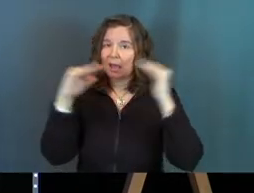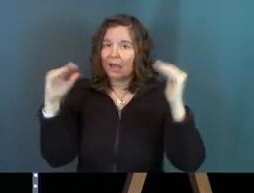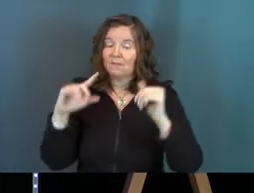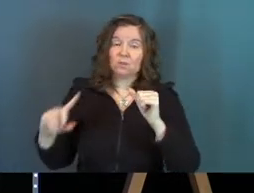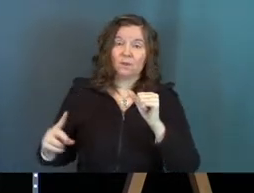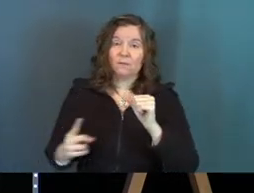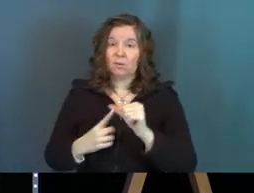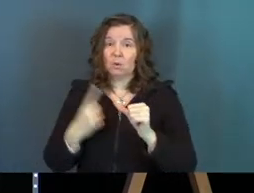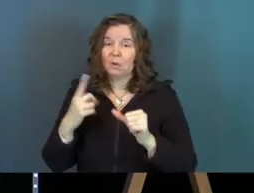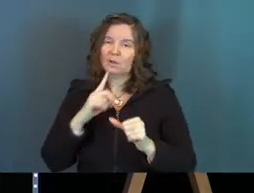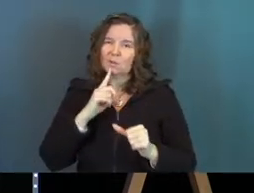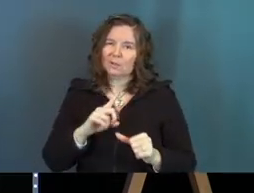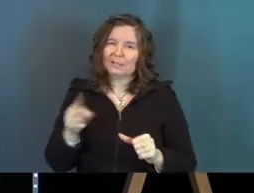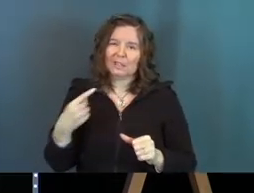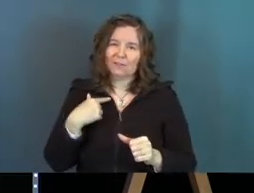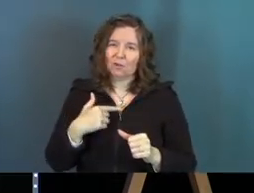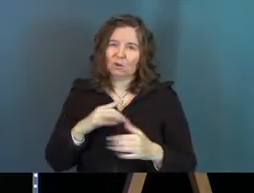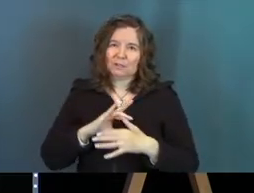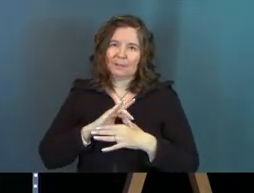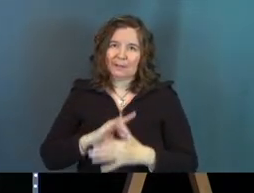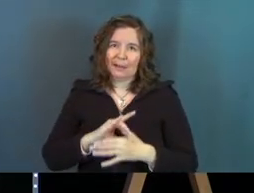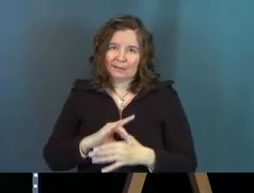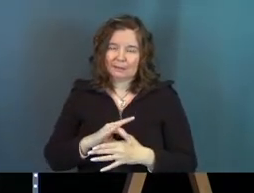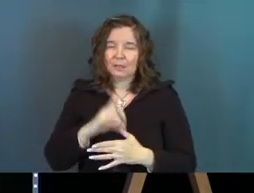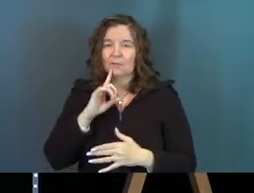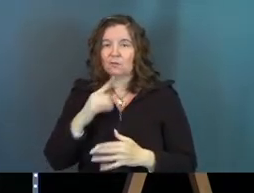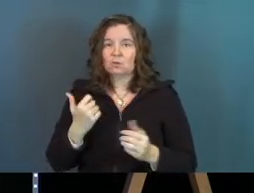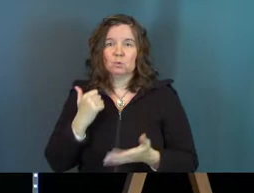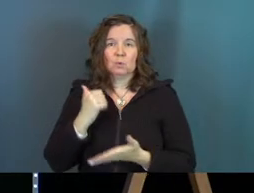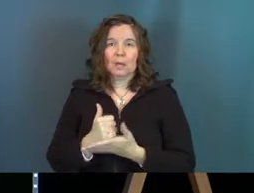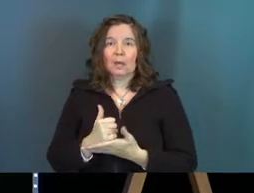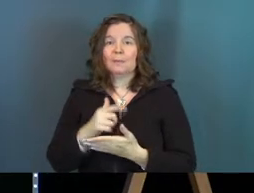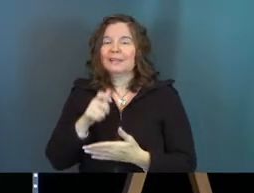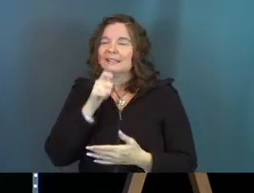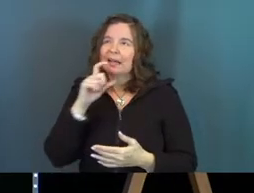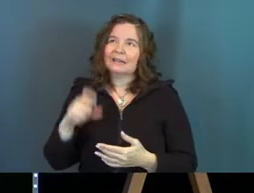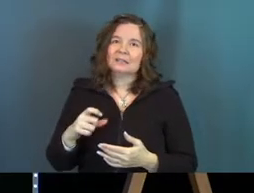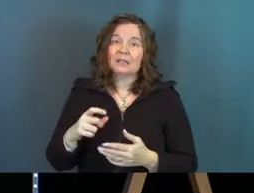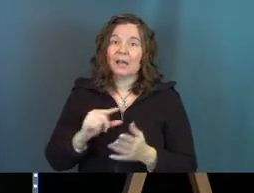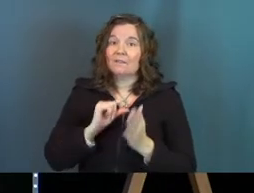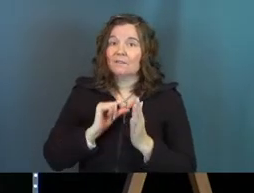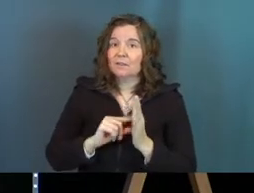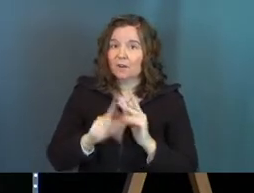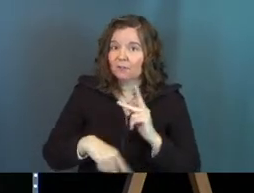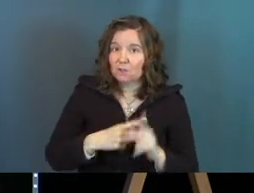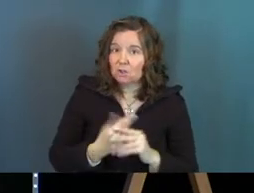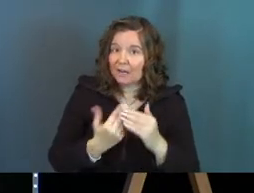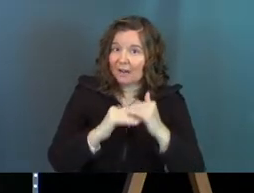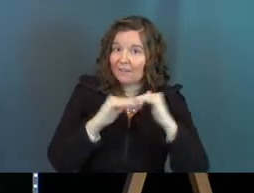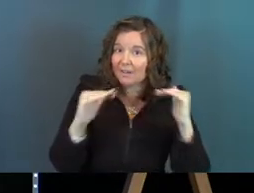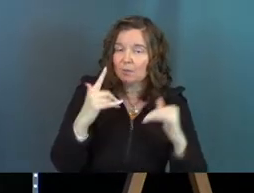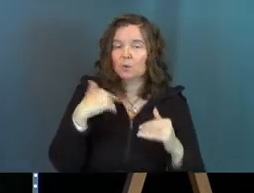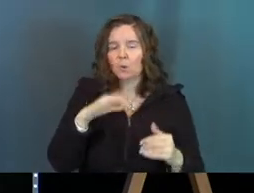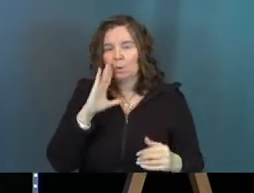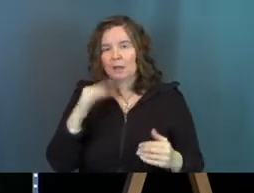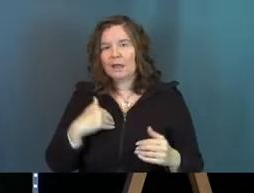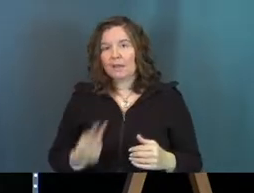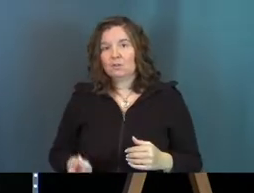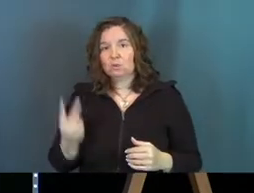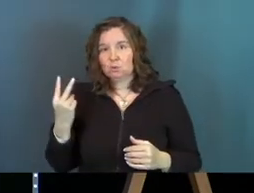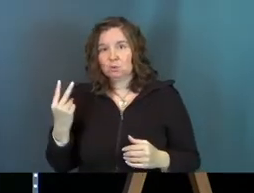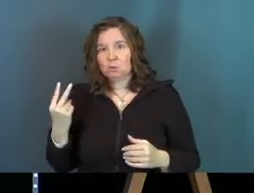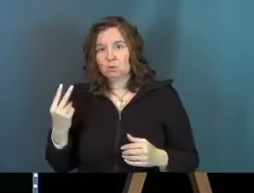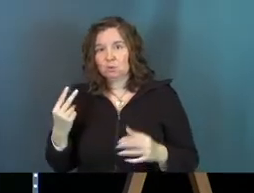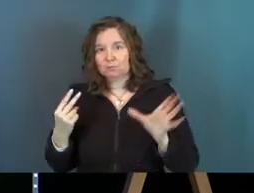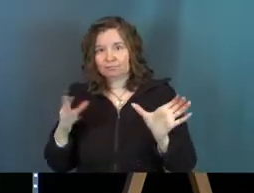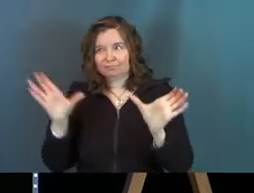So the first one, and this one's really just for some context, okay? This is just to help. This is not necessarily a version of heaven, because we will have two of those, okay?